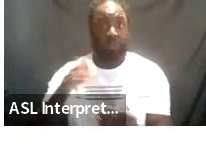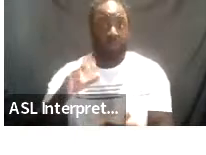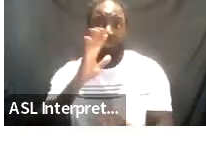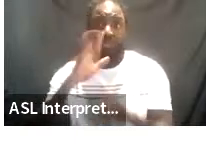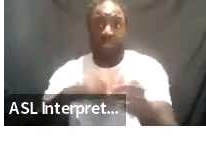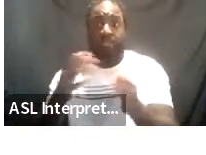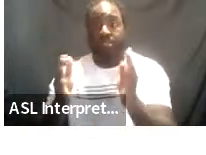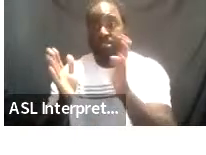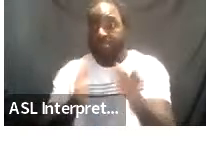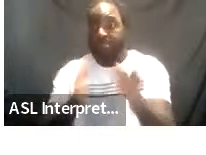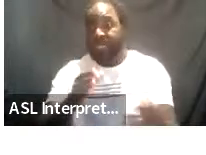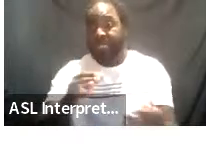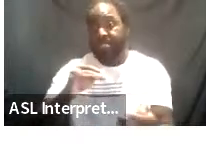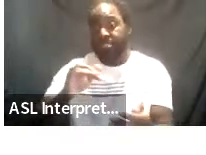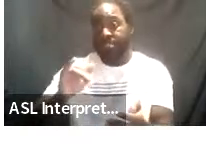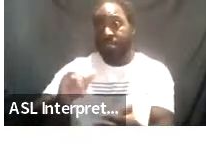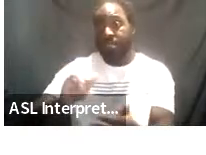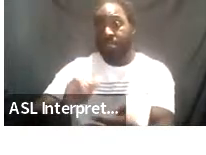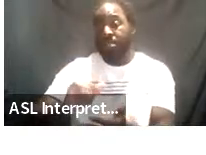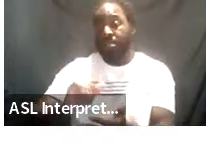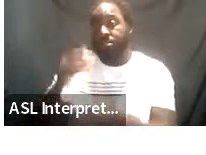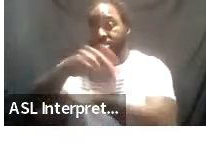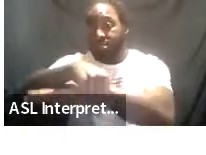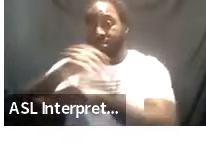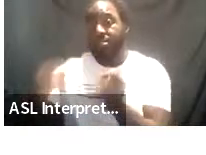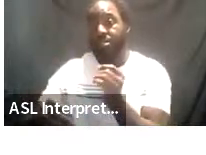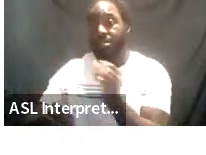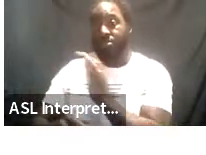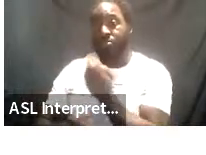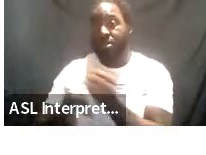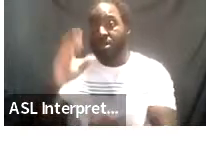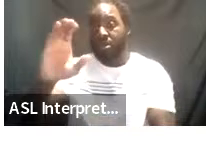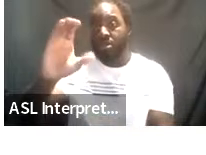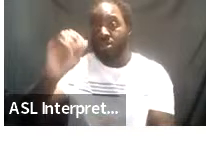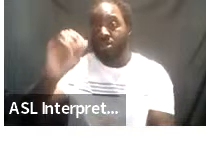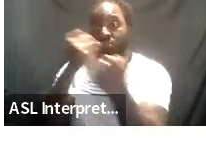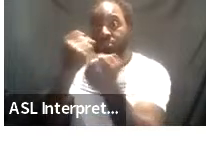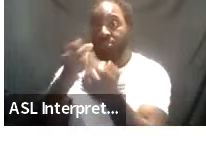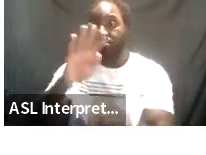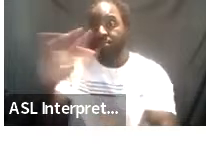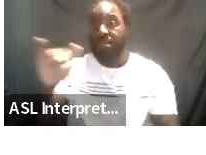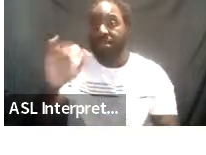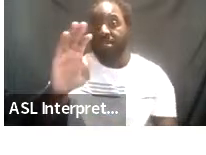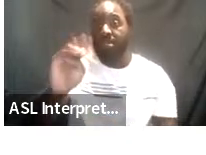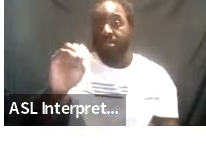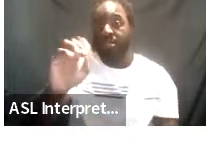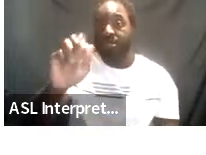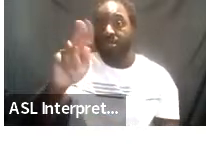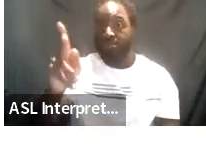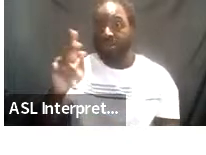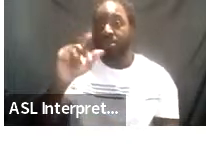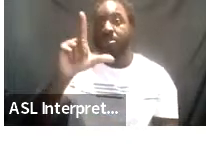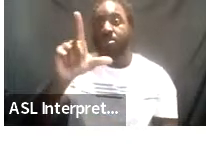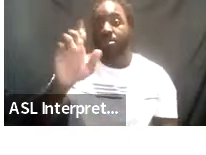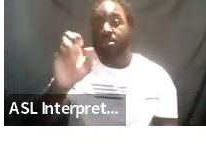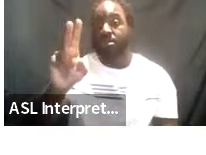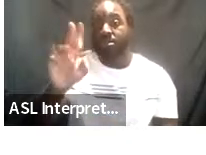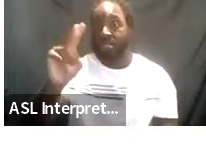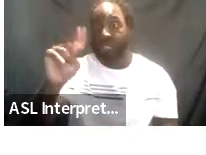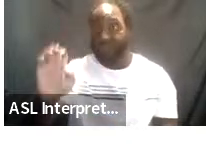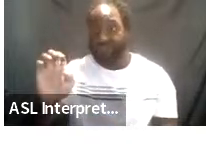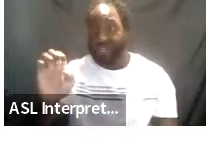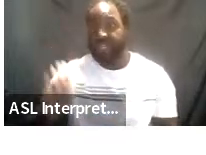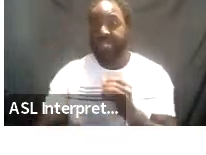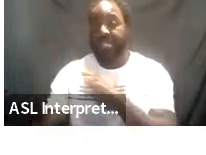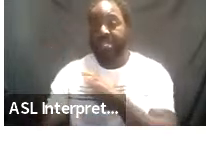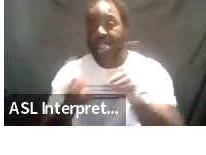from you. We are being co-sponsored by Mark Levine, our council member Sean Abreu,